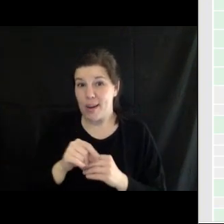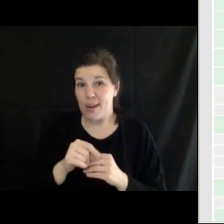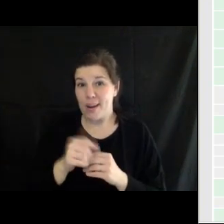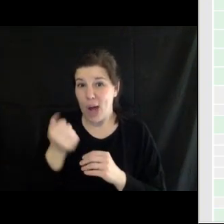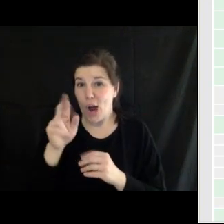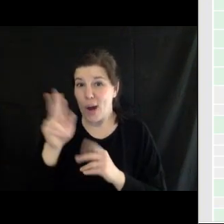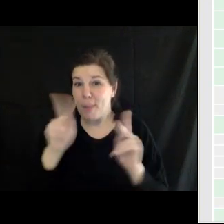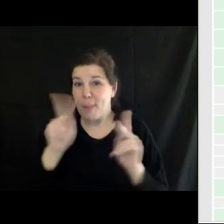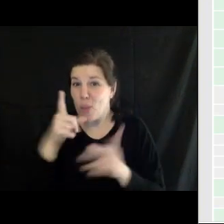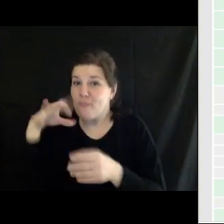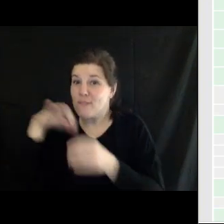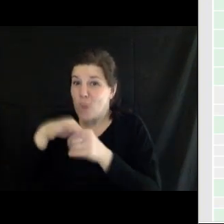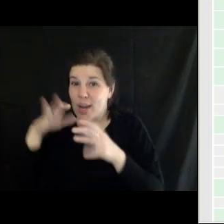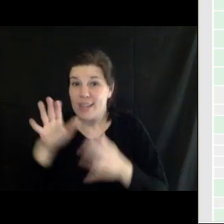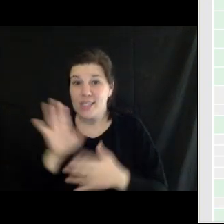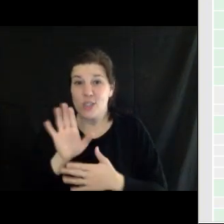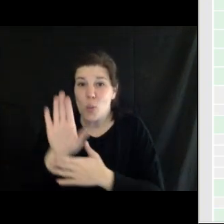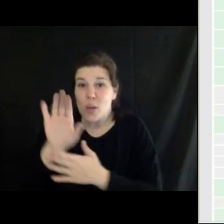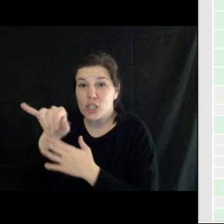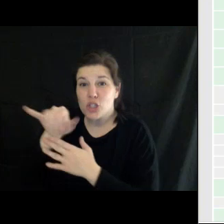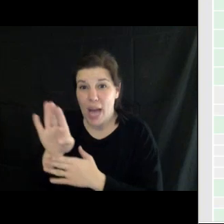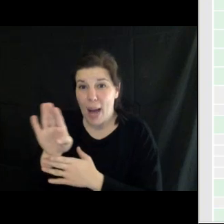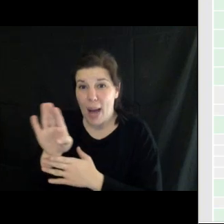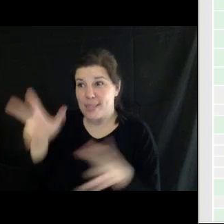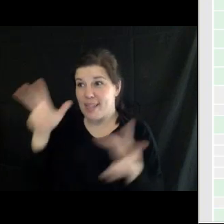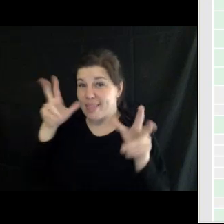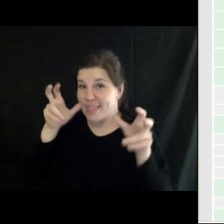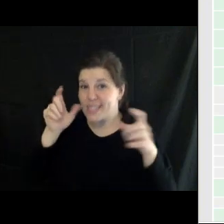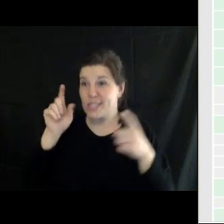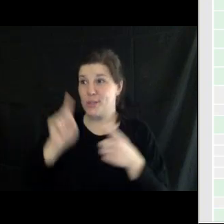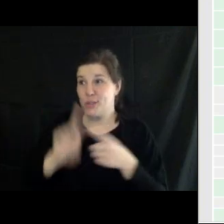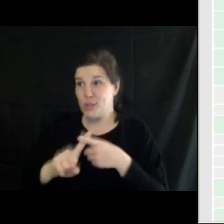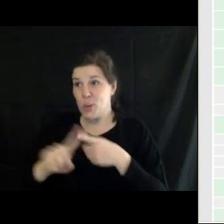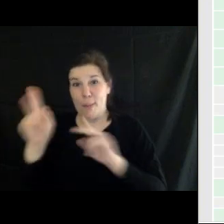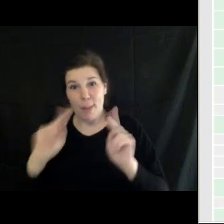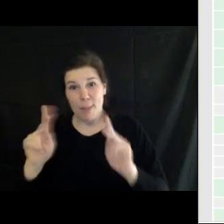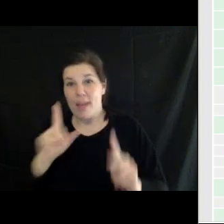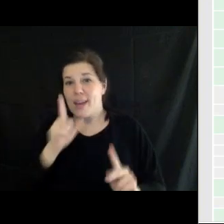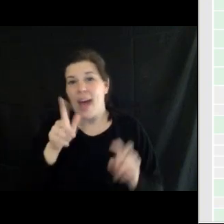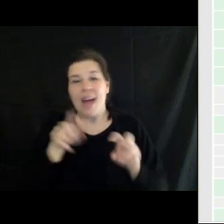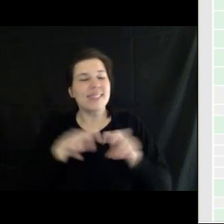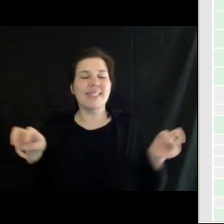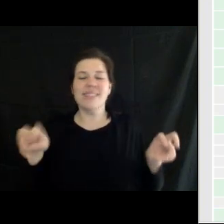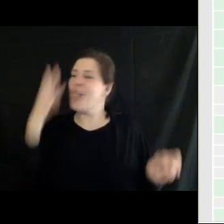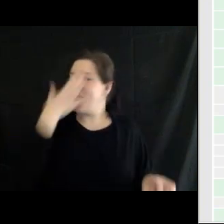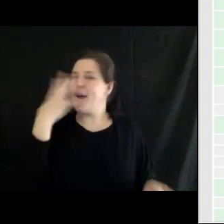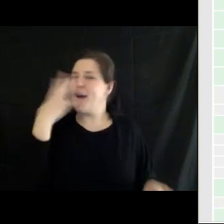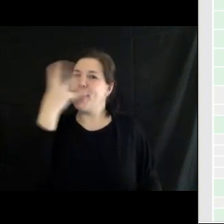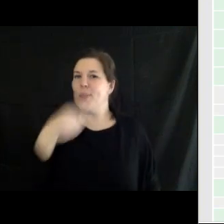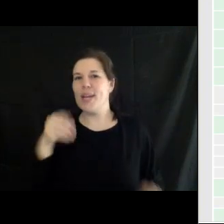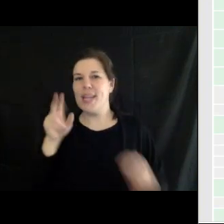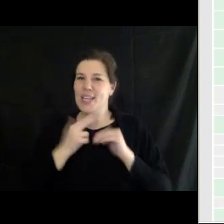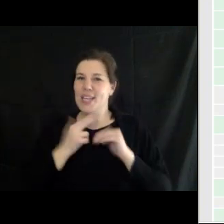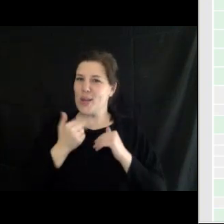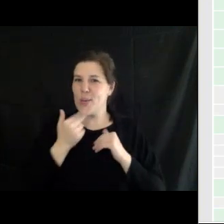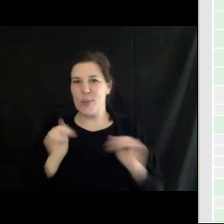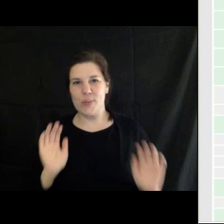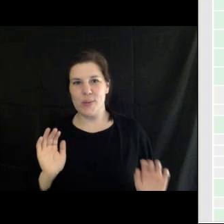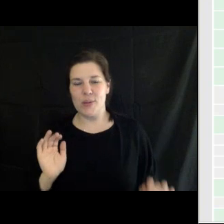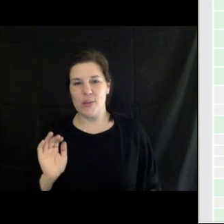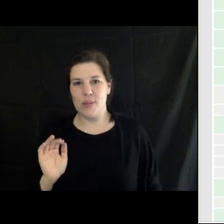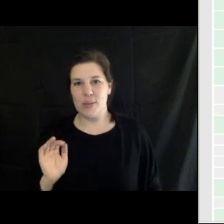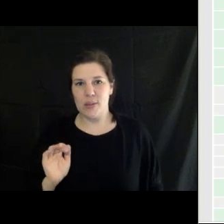elected. That's your job, to listen to your constituents, not to sit there and to look pretty and cute in